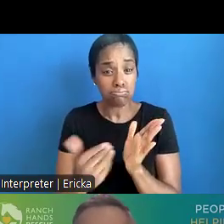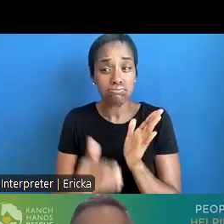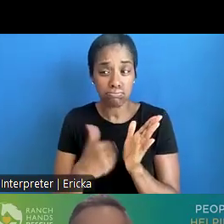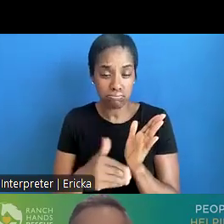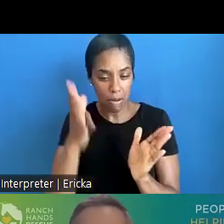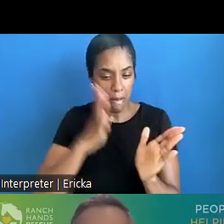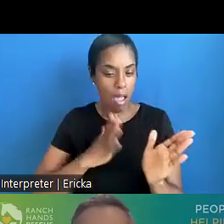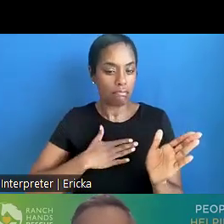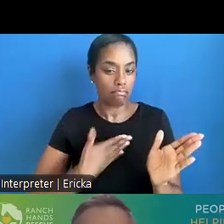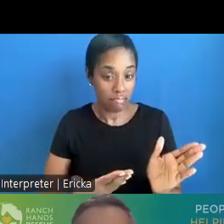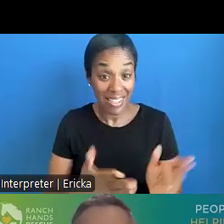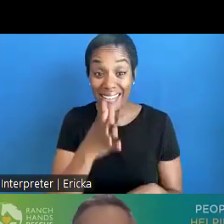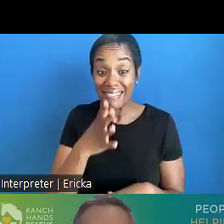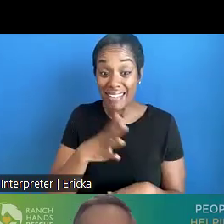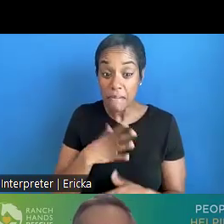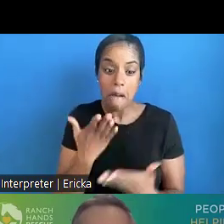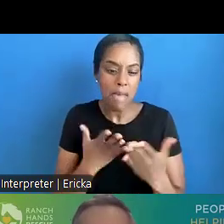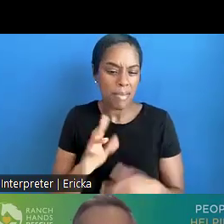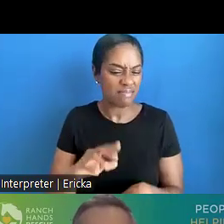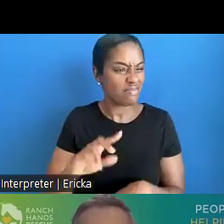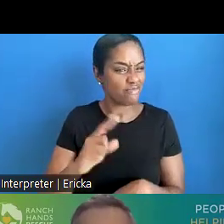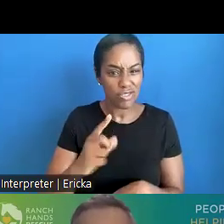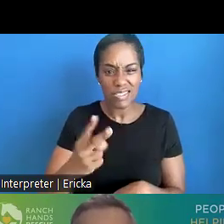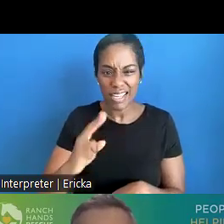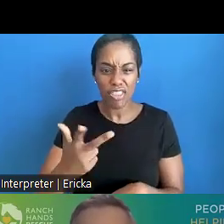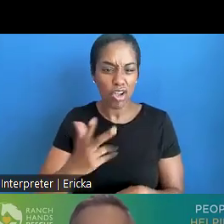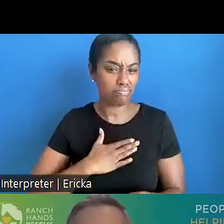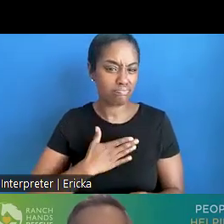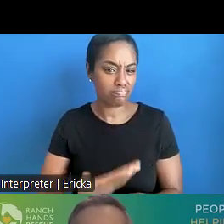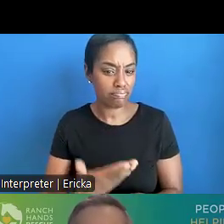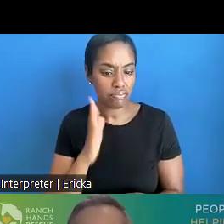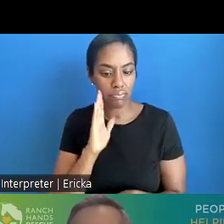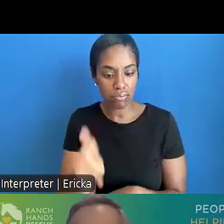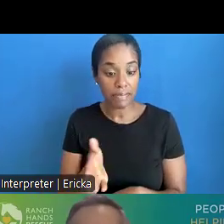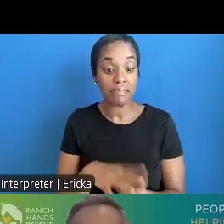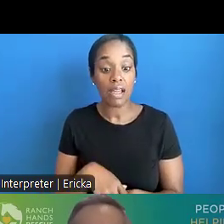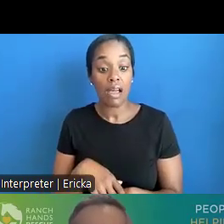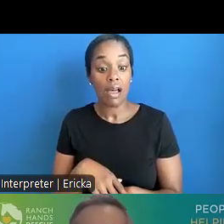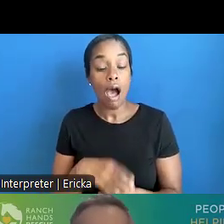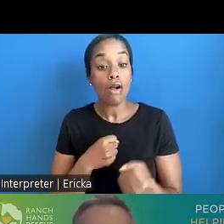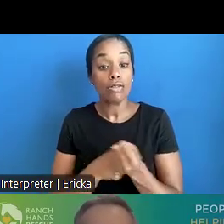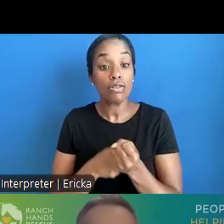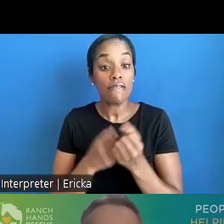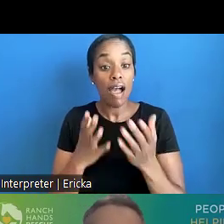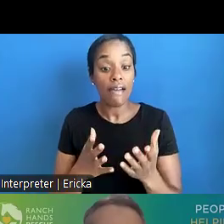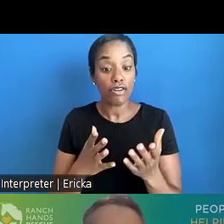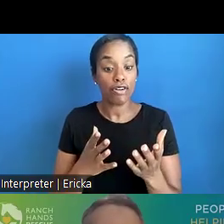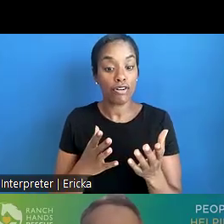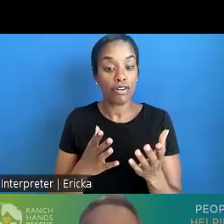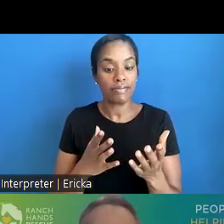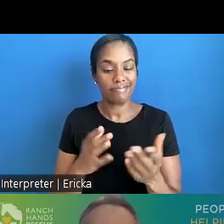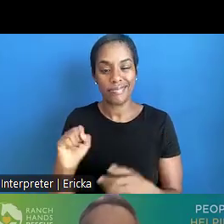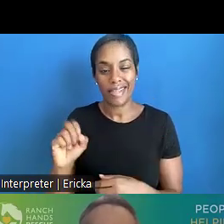second, or third even interview. And our partners, our survivor advocacy partners, are seeing the same thing.